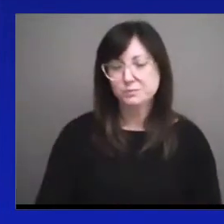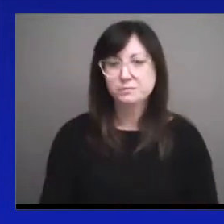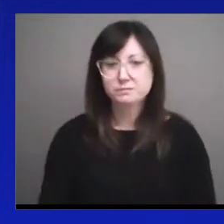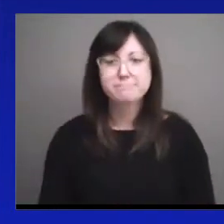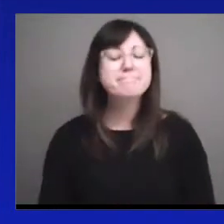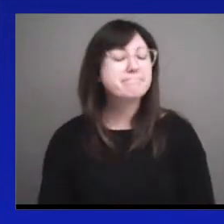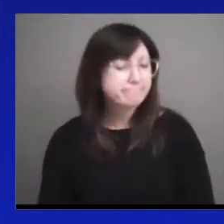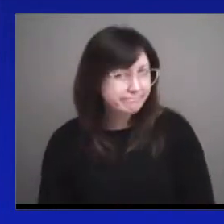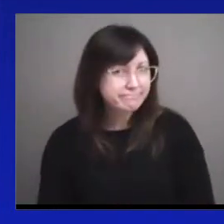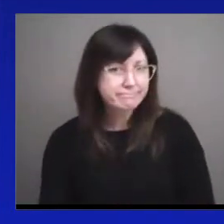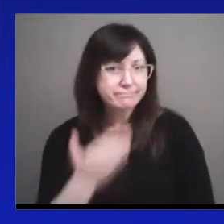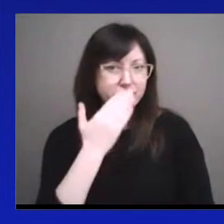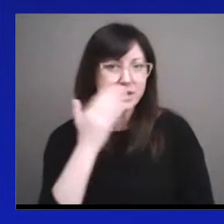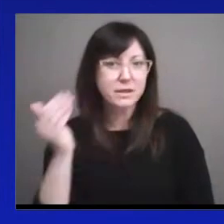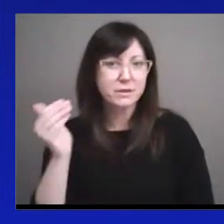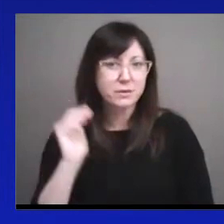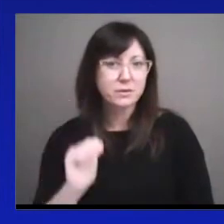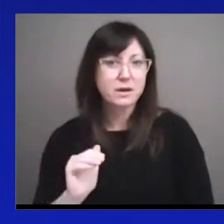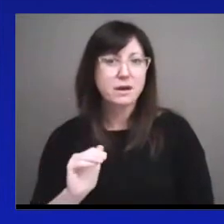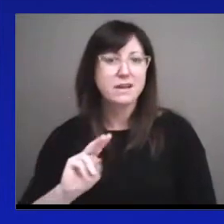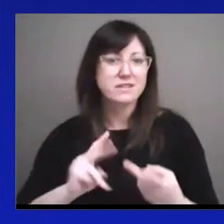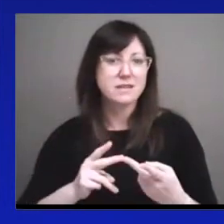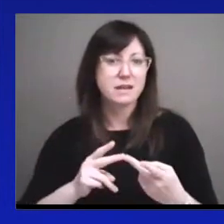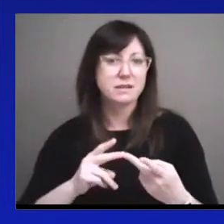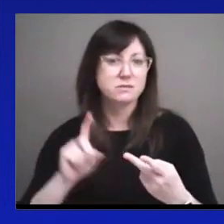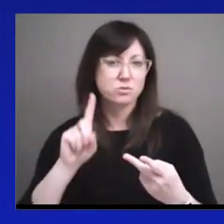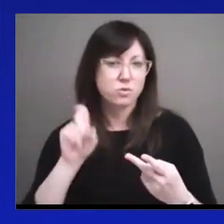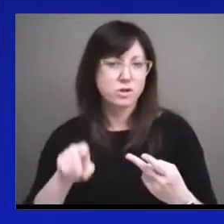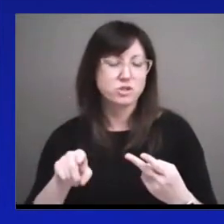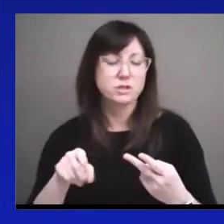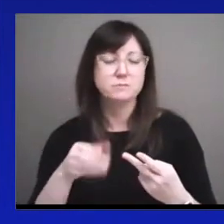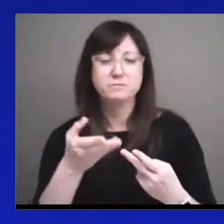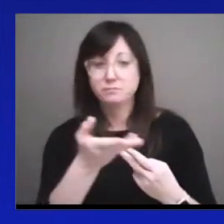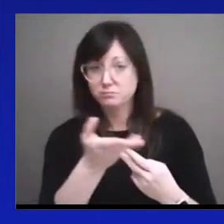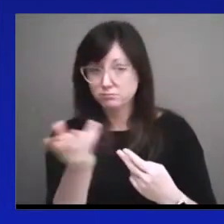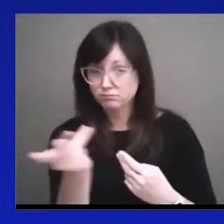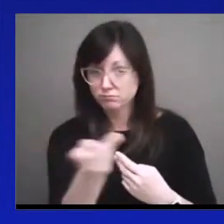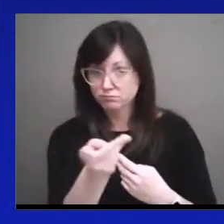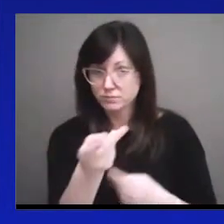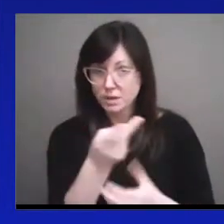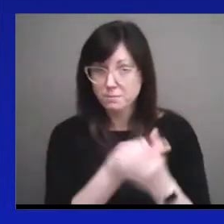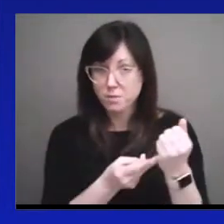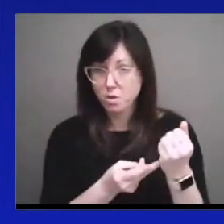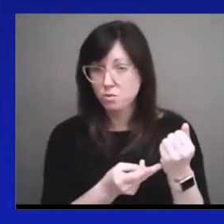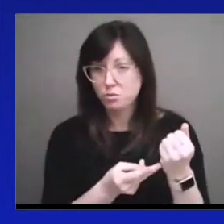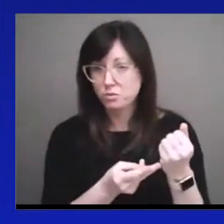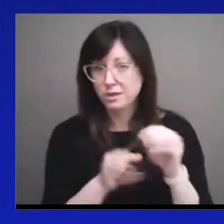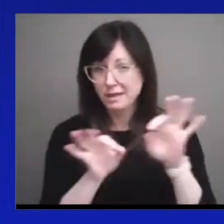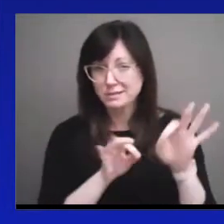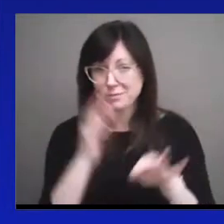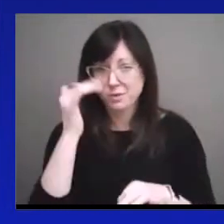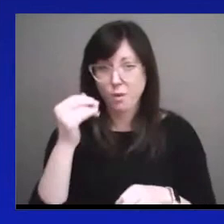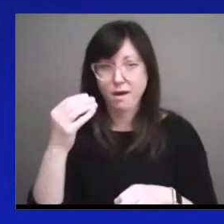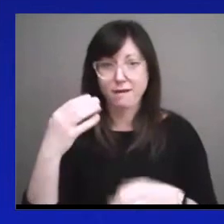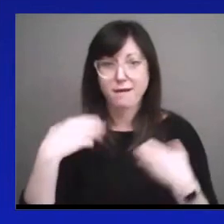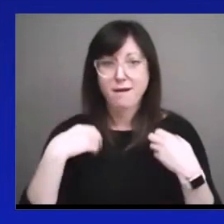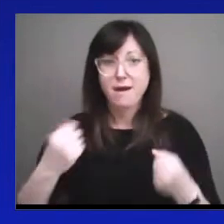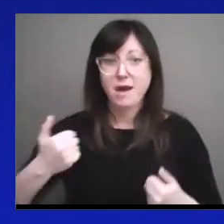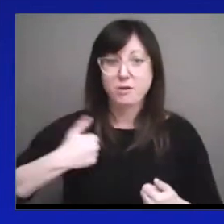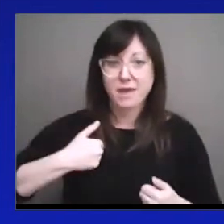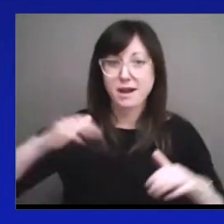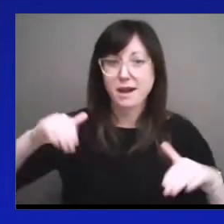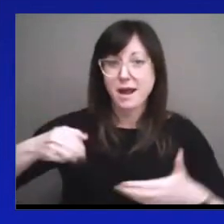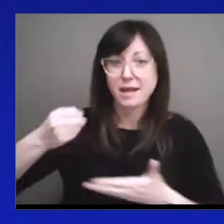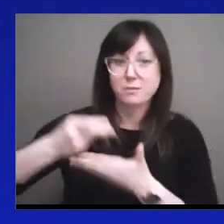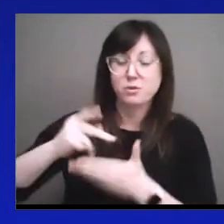Thank you very much. And then the reporter's follow-up is, what have you both been told about why Health Canada has not yet approved